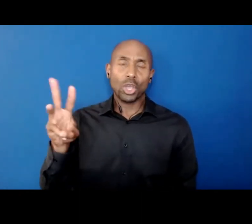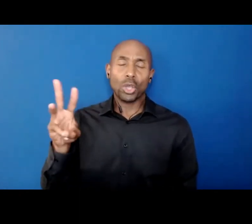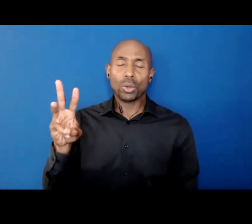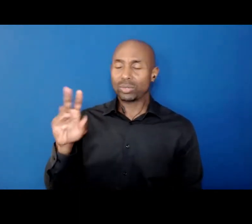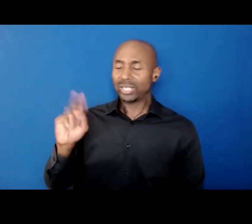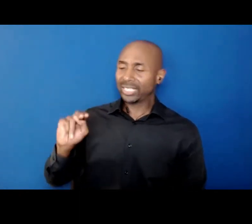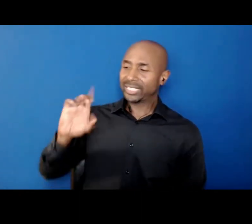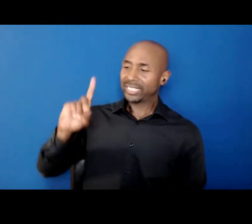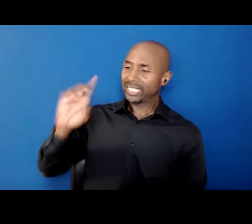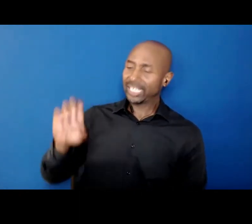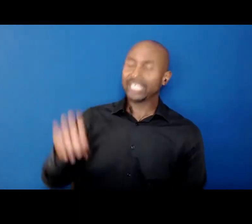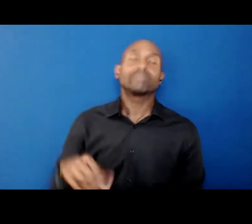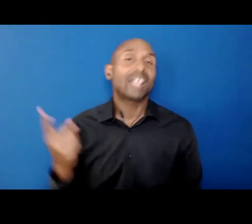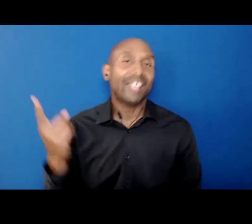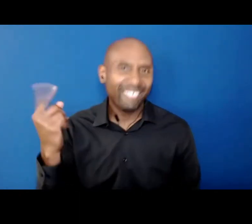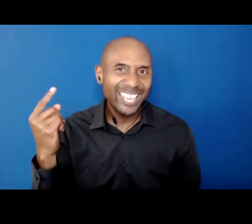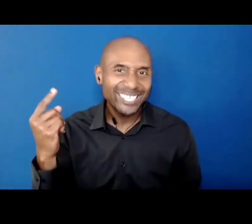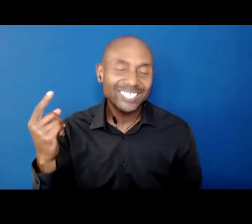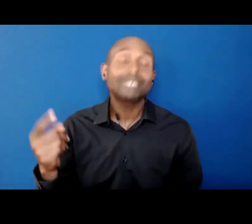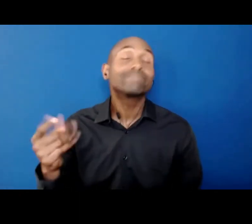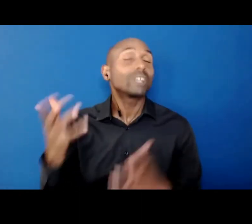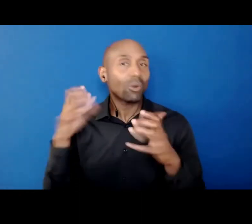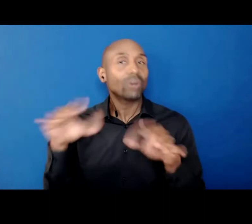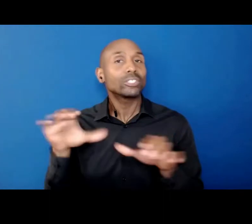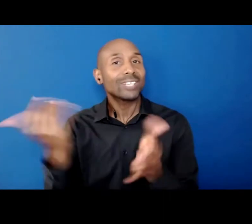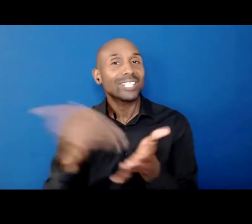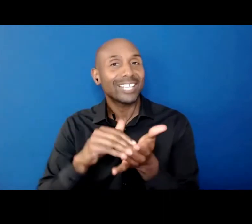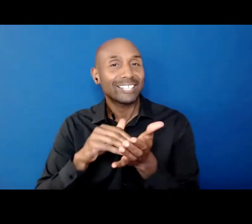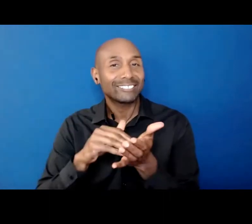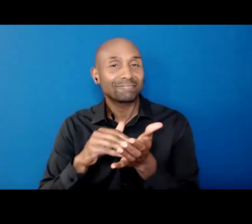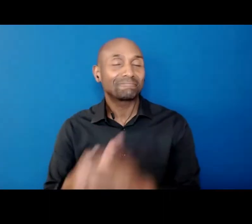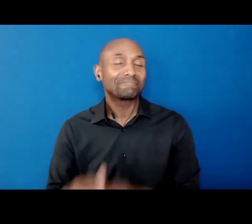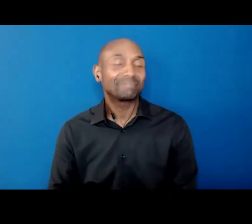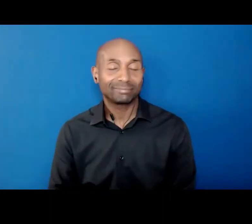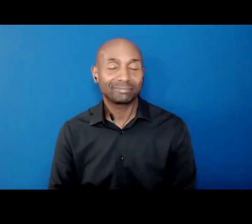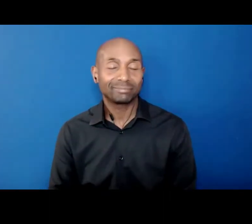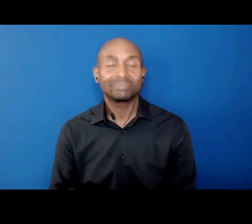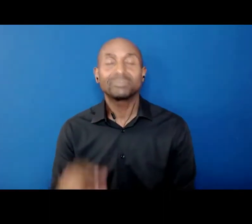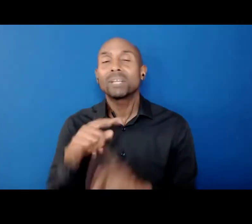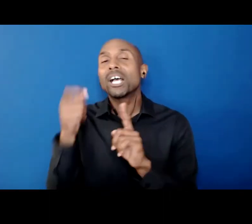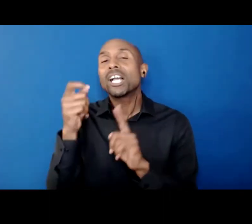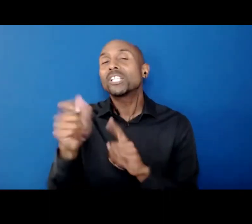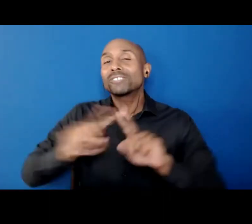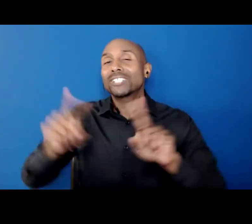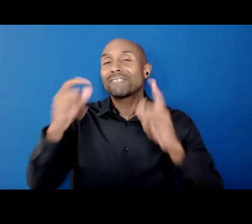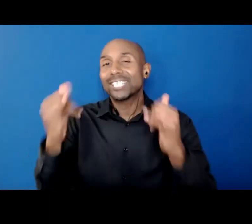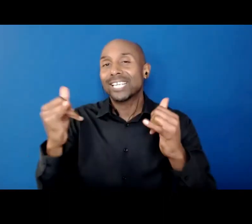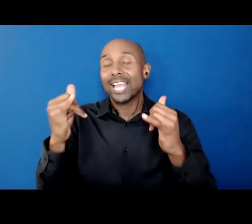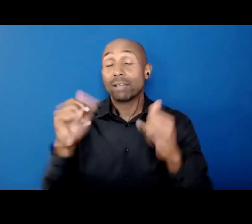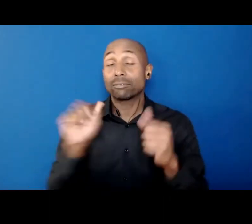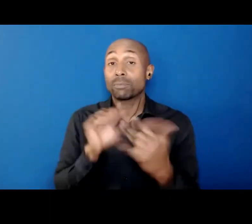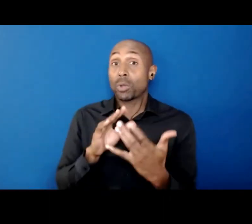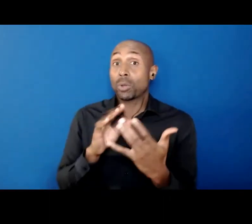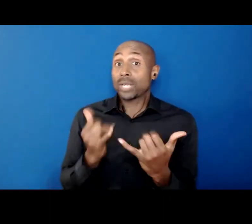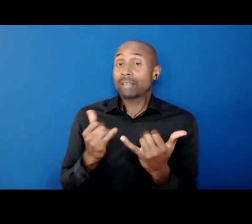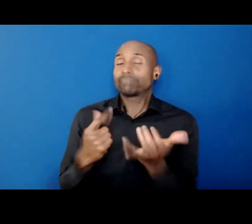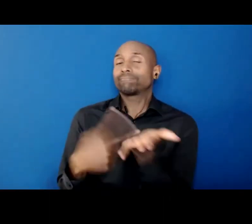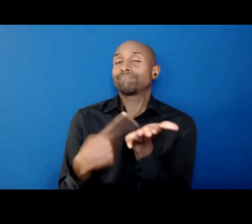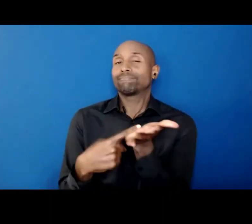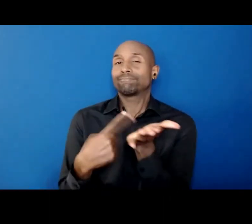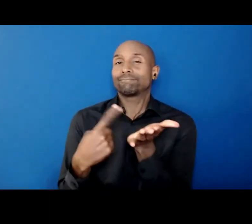doing it again this summer and wanted to make it a little bit different, more of a discussion than a formal